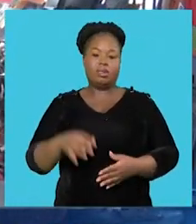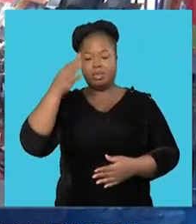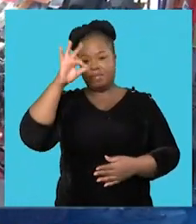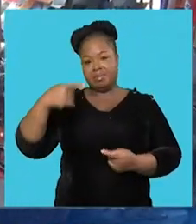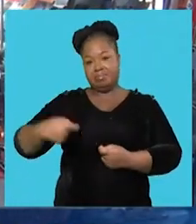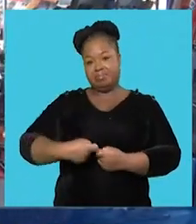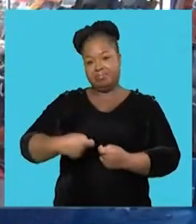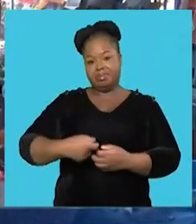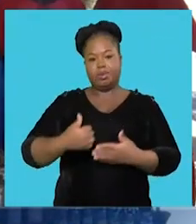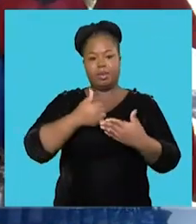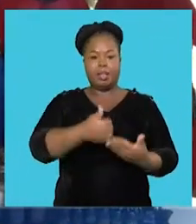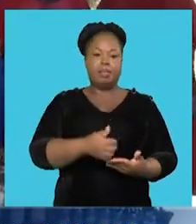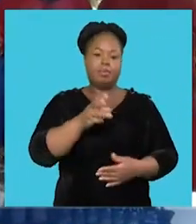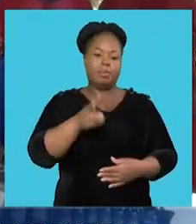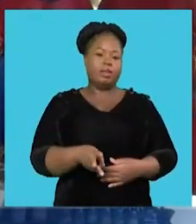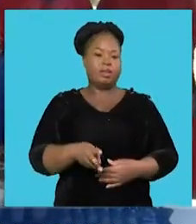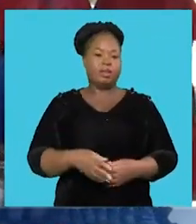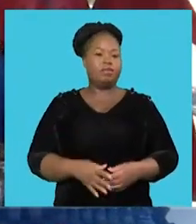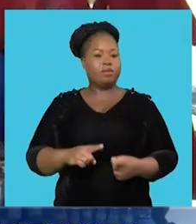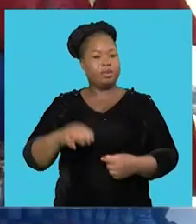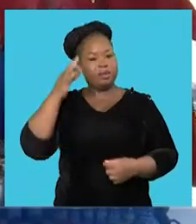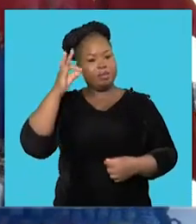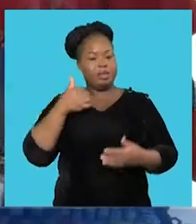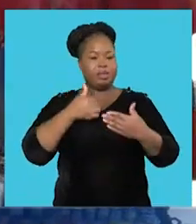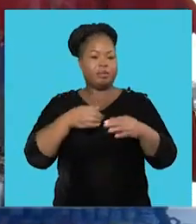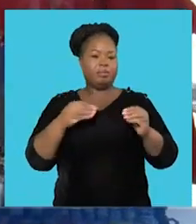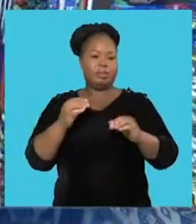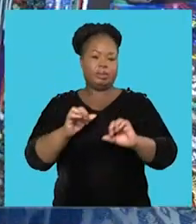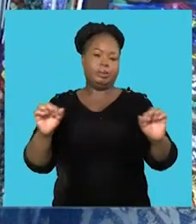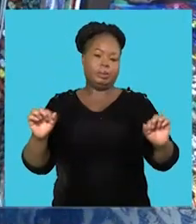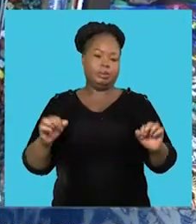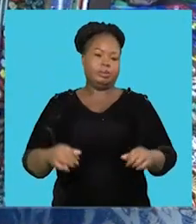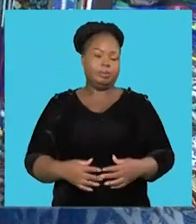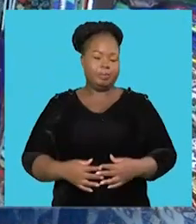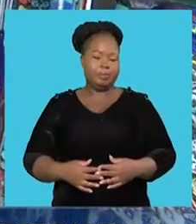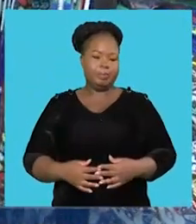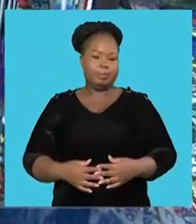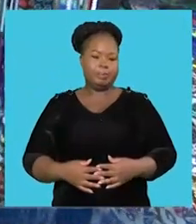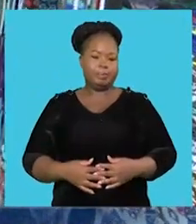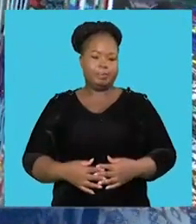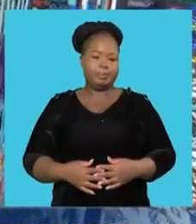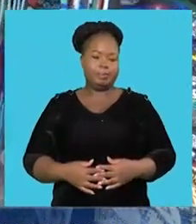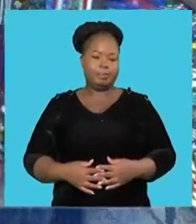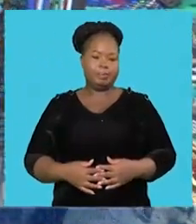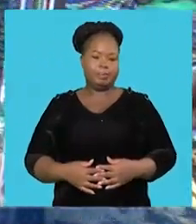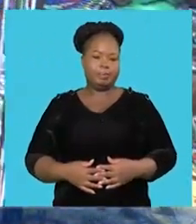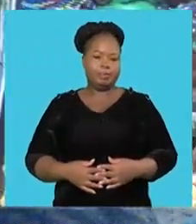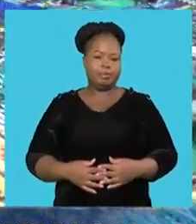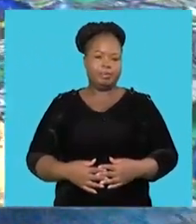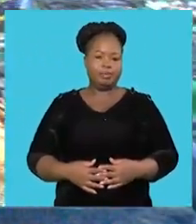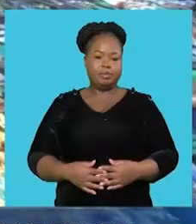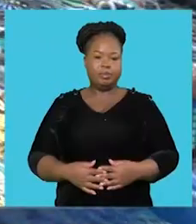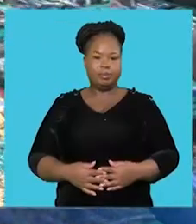maaliza kubeke lovuka, langukulume, ndi ukukasa, ama shishi, ni afana na wabu. Kuinda,